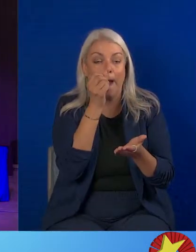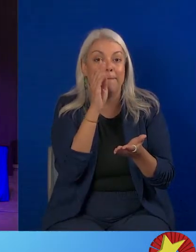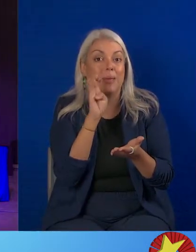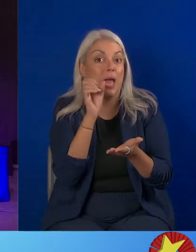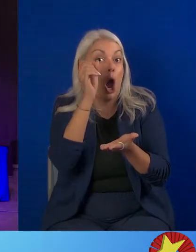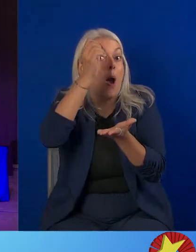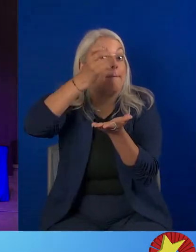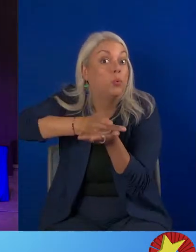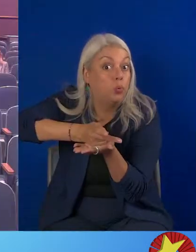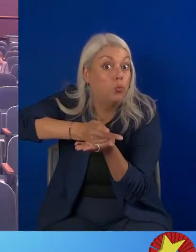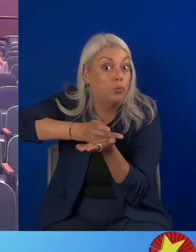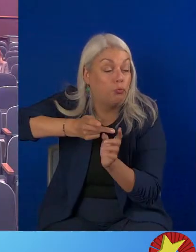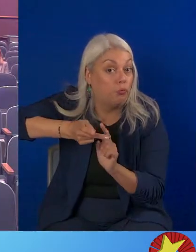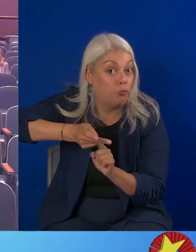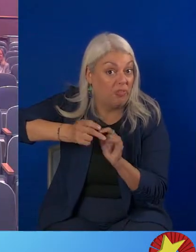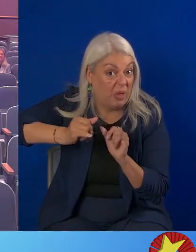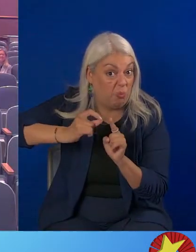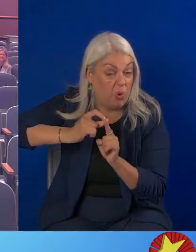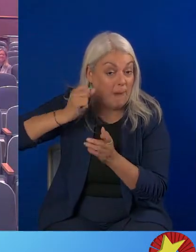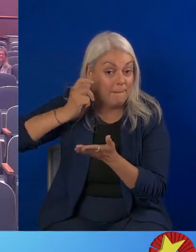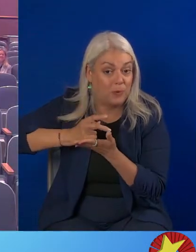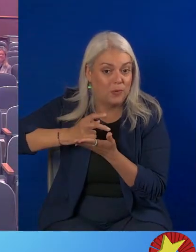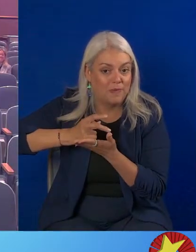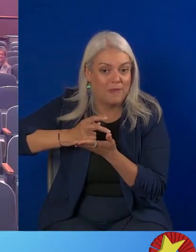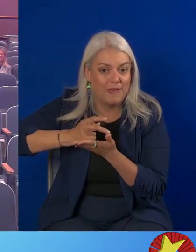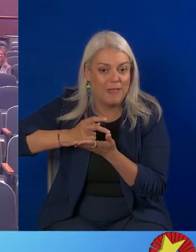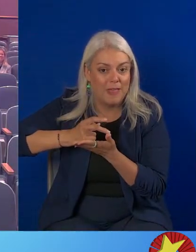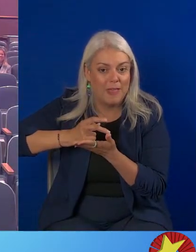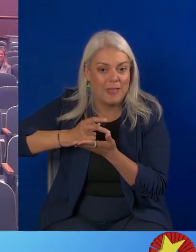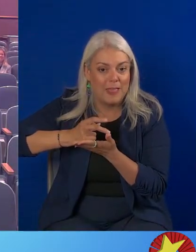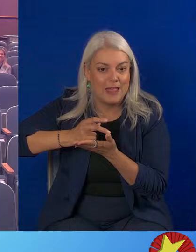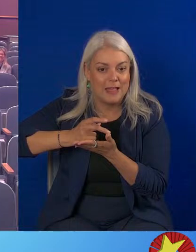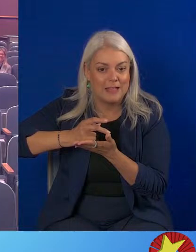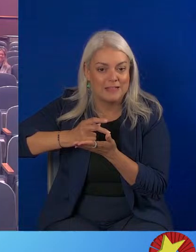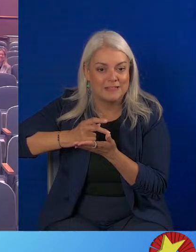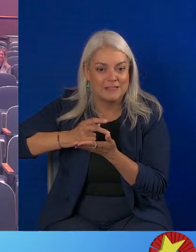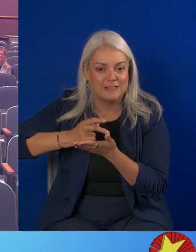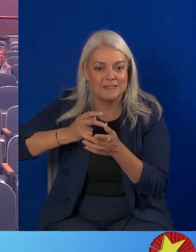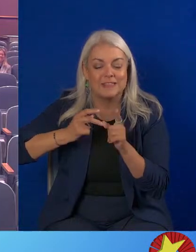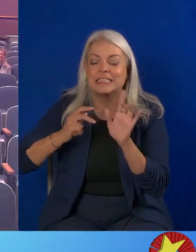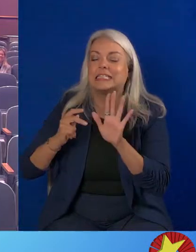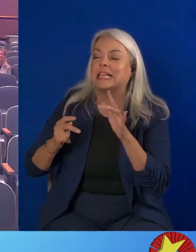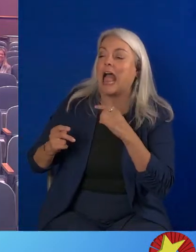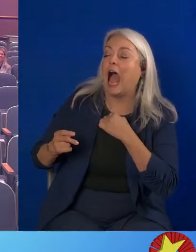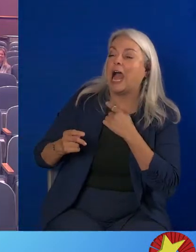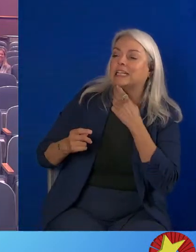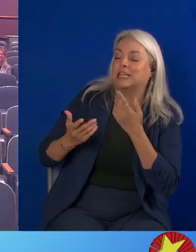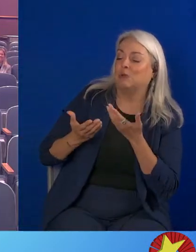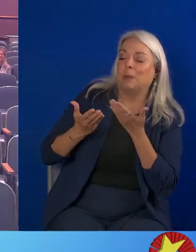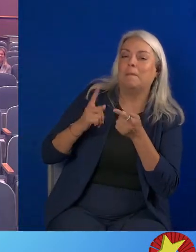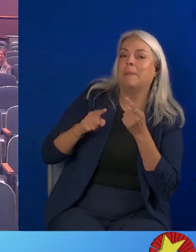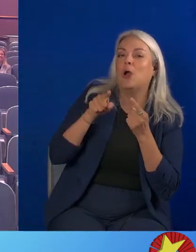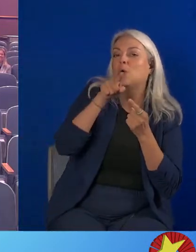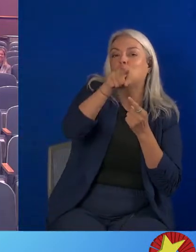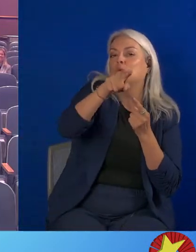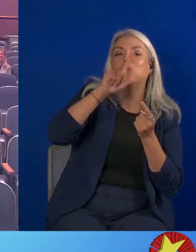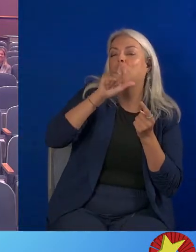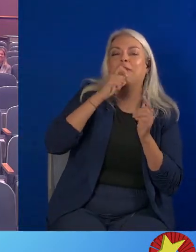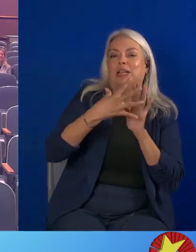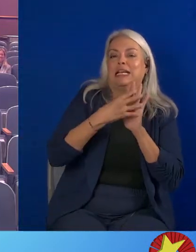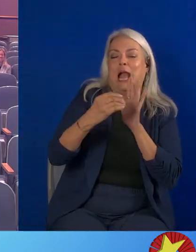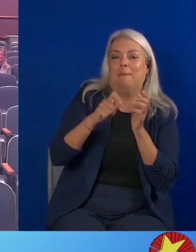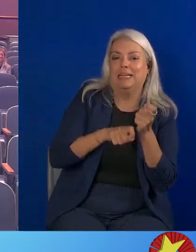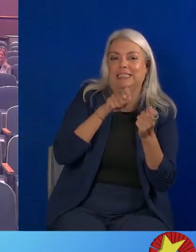what else? So I said the word recommend, but you say the word move. I moved to. So it was my recommend. You had